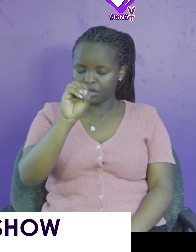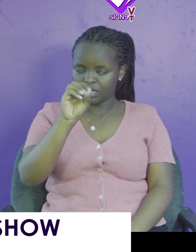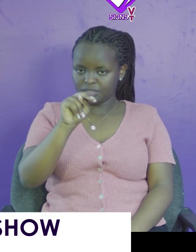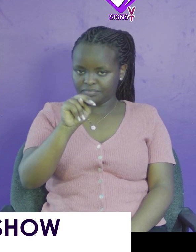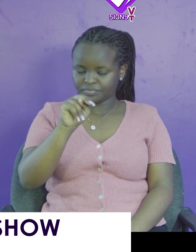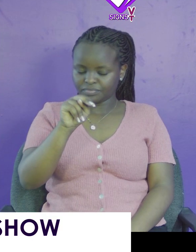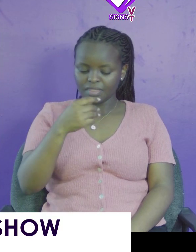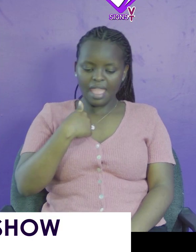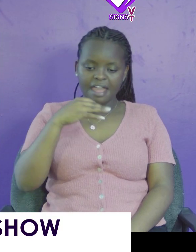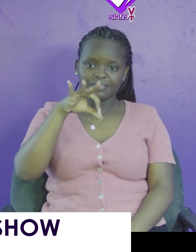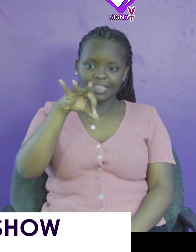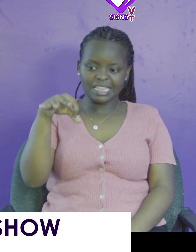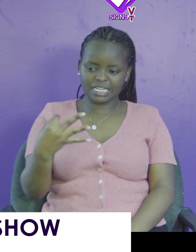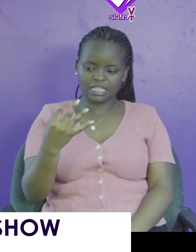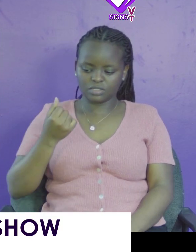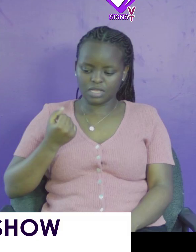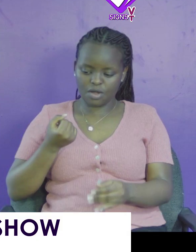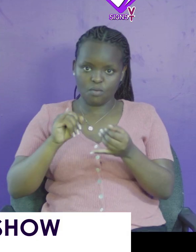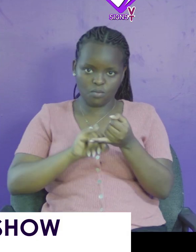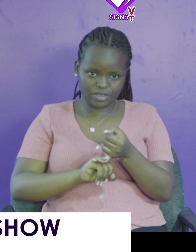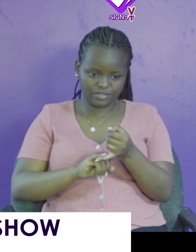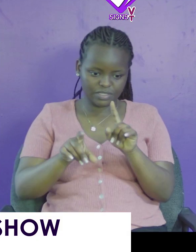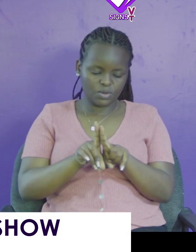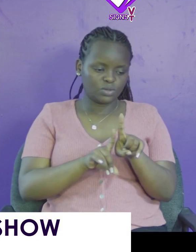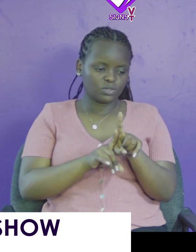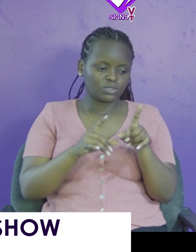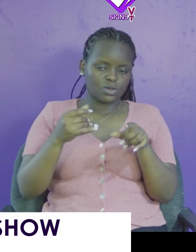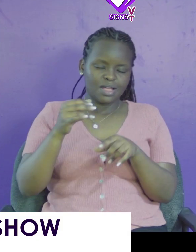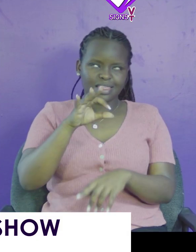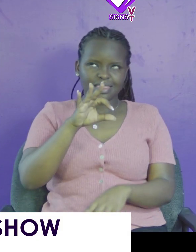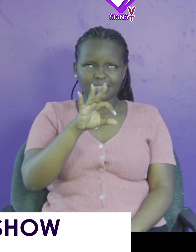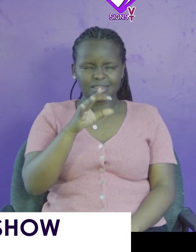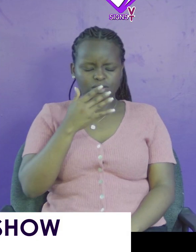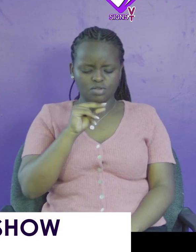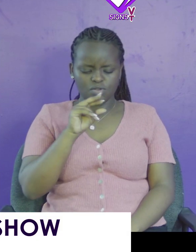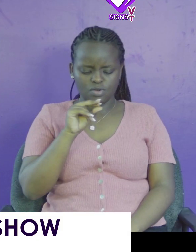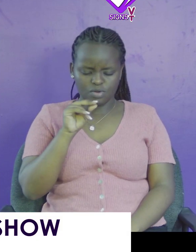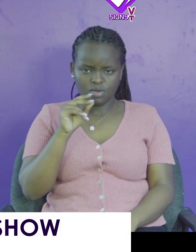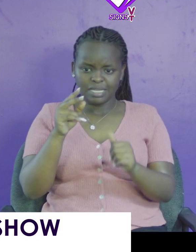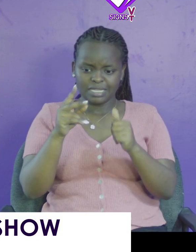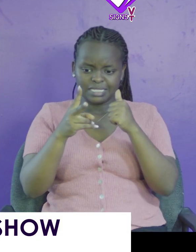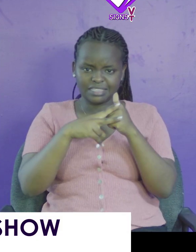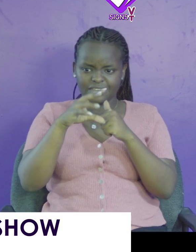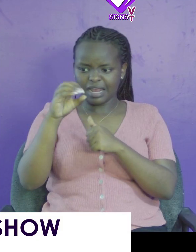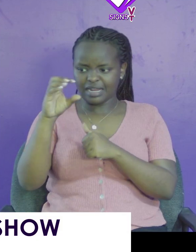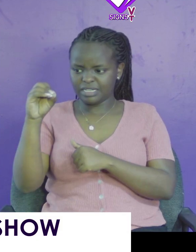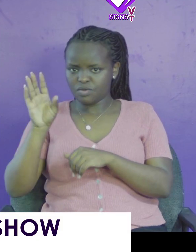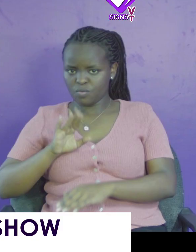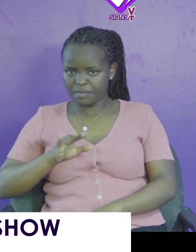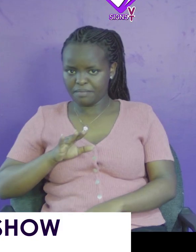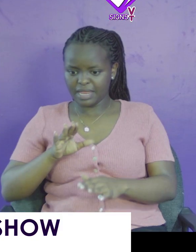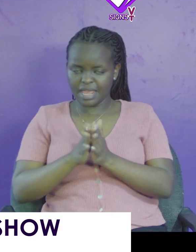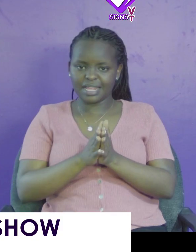3,000 wives, and also 3 700 women and also